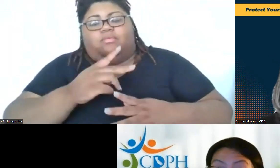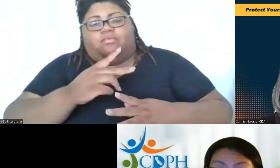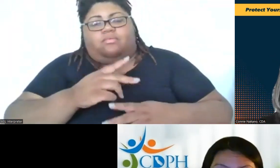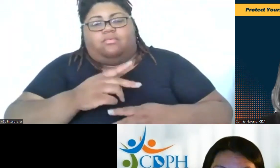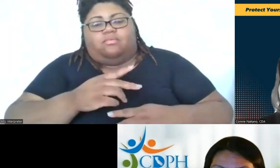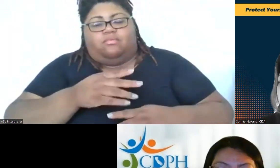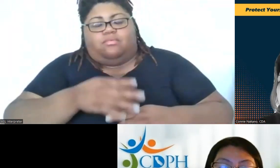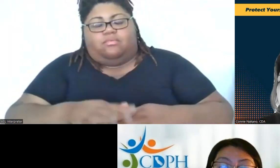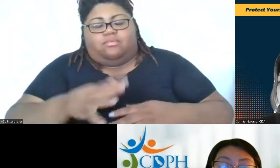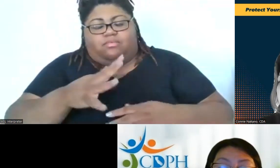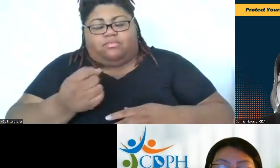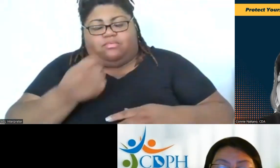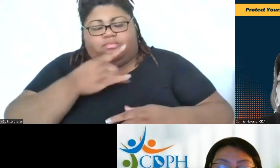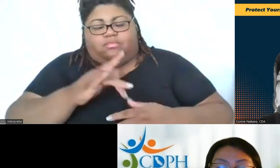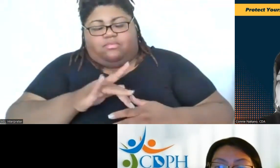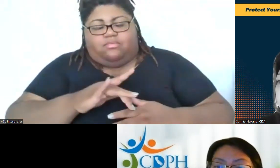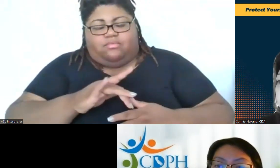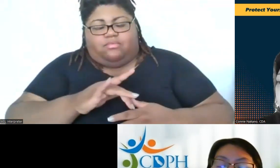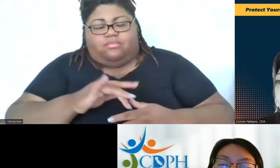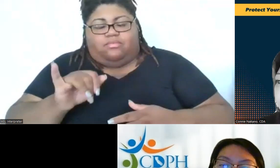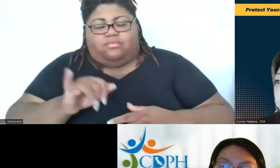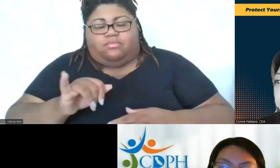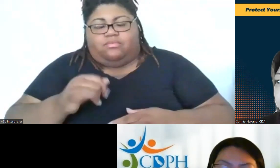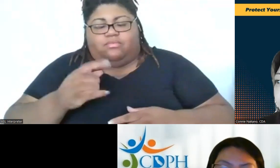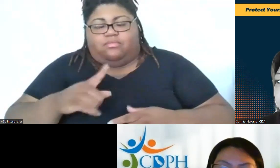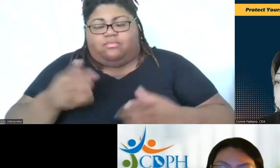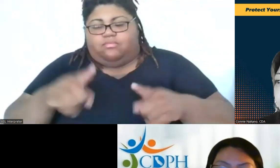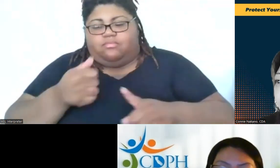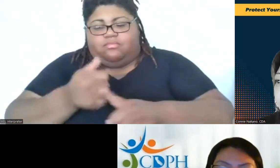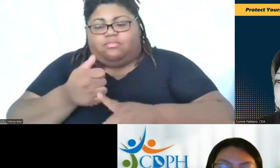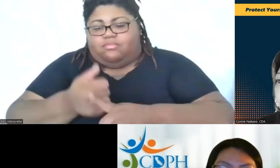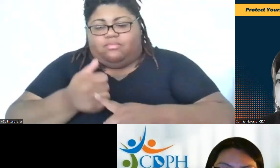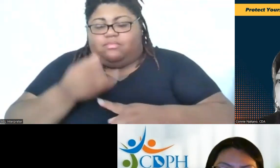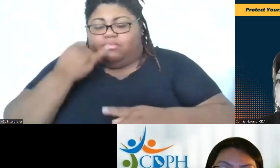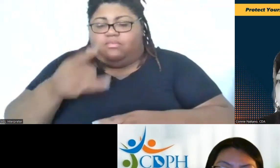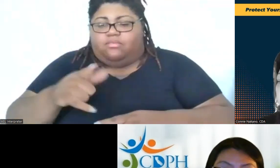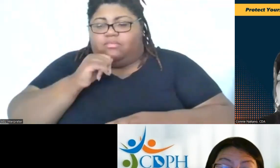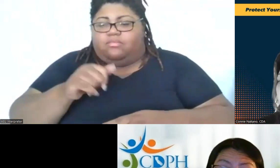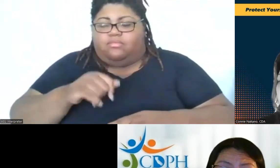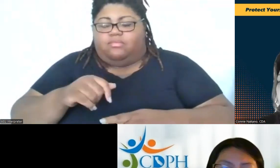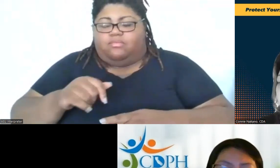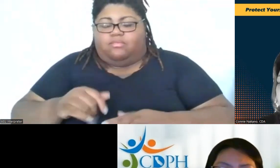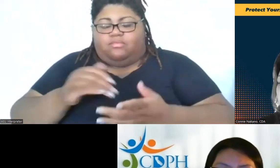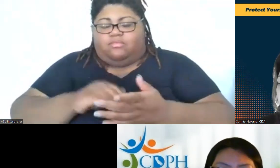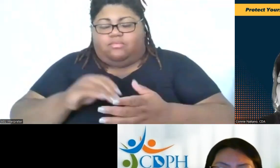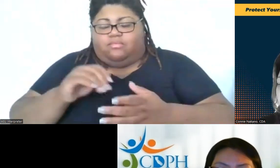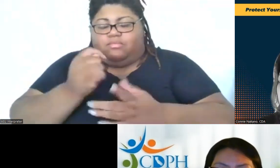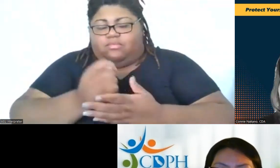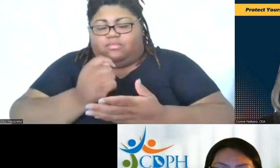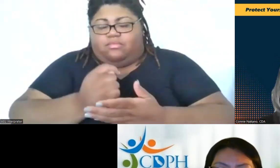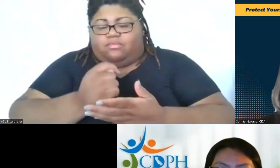treatment, or it happens on its own even if you didn't take treatment, and it's not an indication to actually repeat treatment at that time.